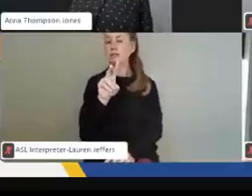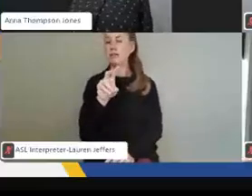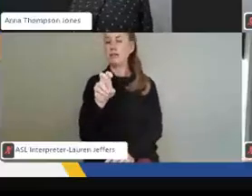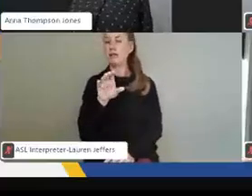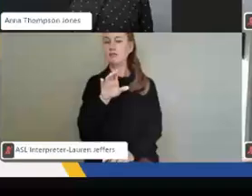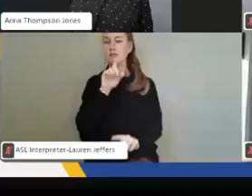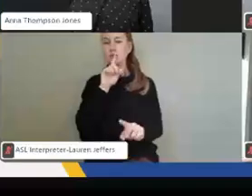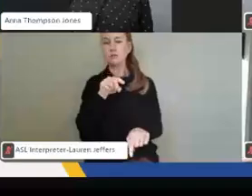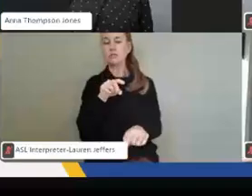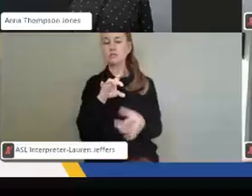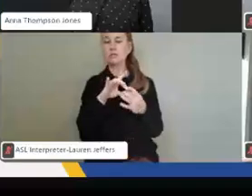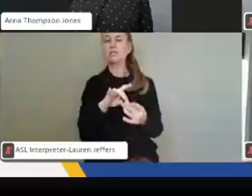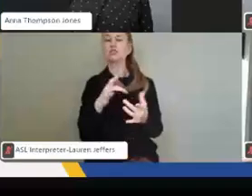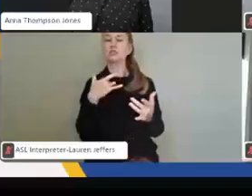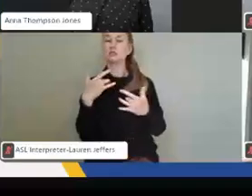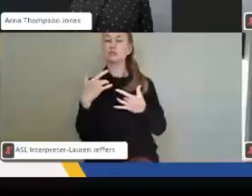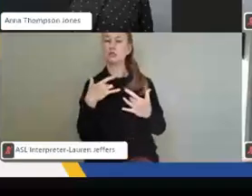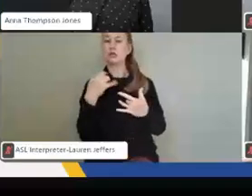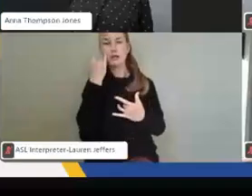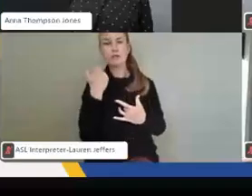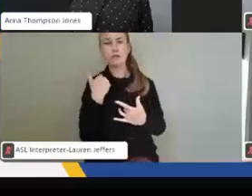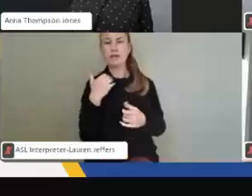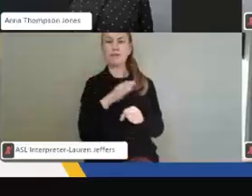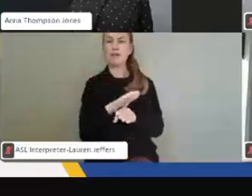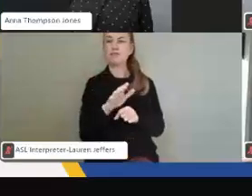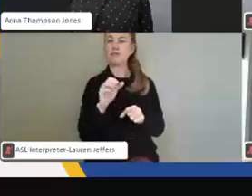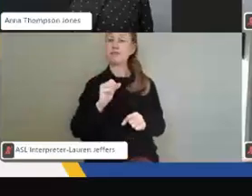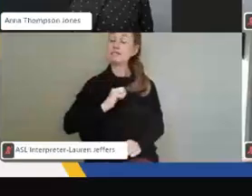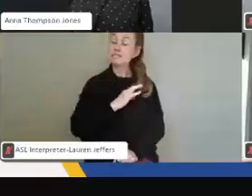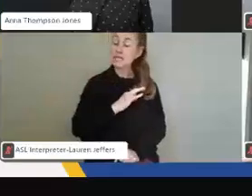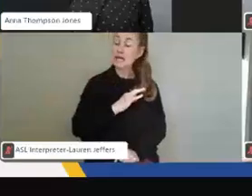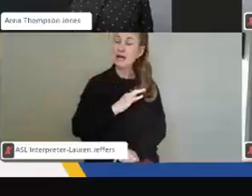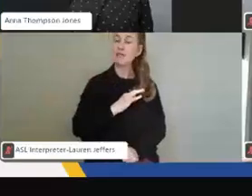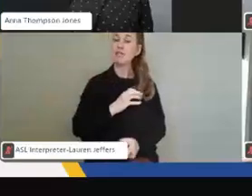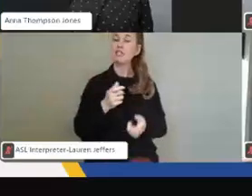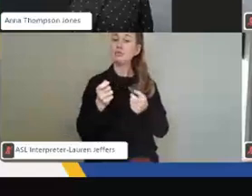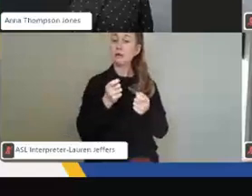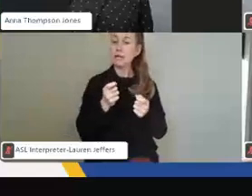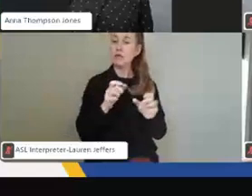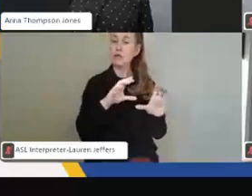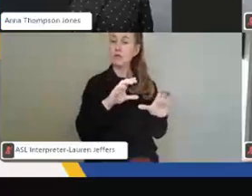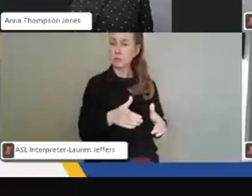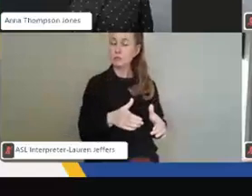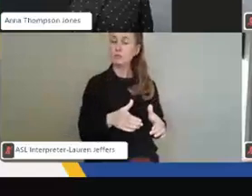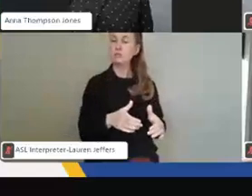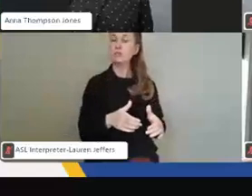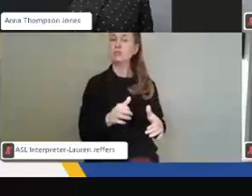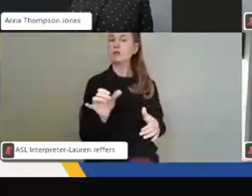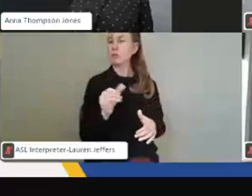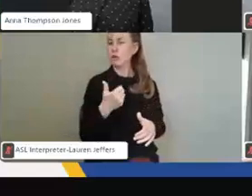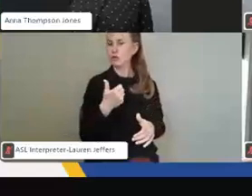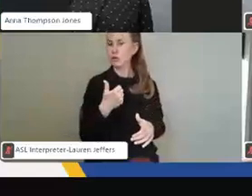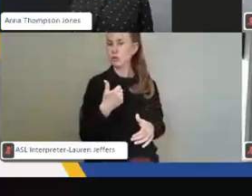the concern about do we have enough individuals to handle the groups and so forth. We also have, within